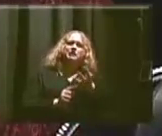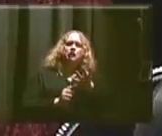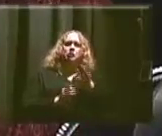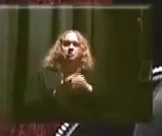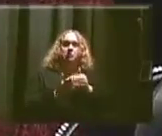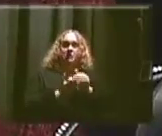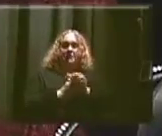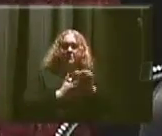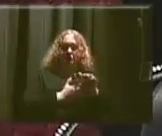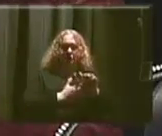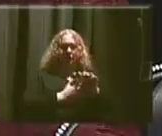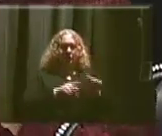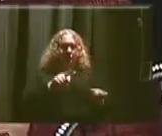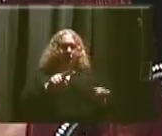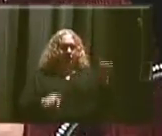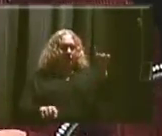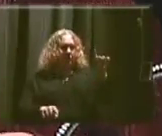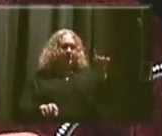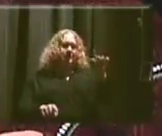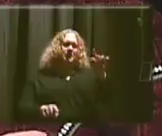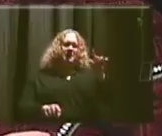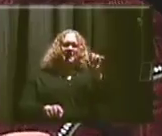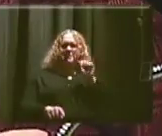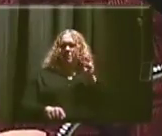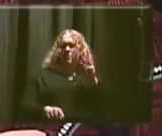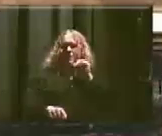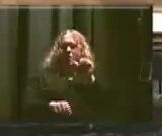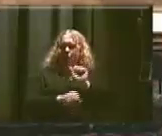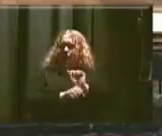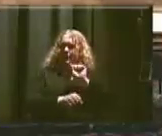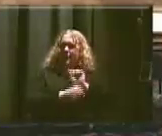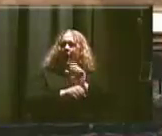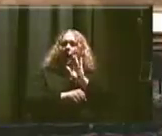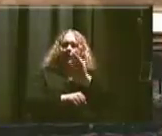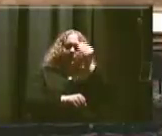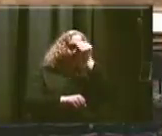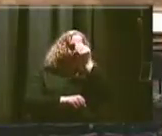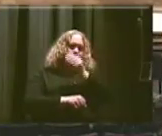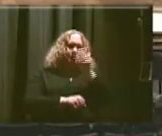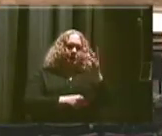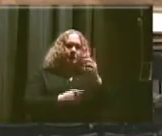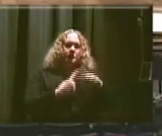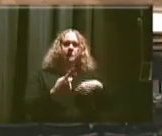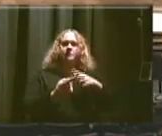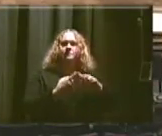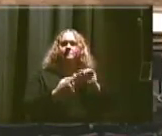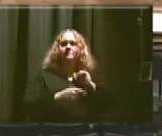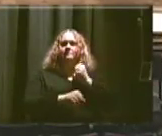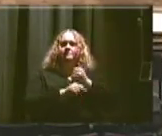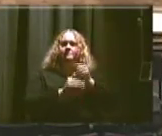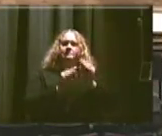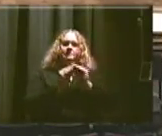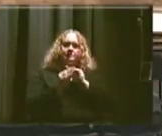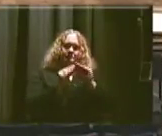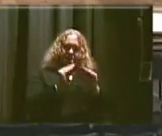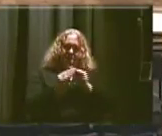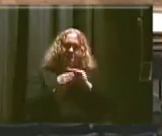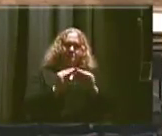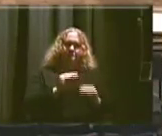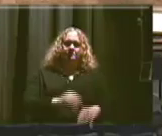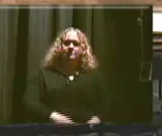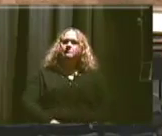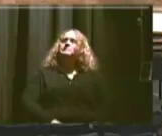be the consent calendar for your consideration. Okay, thank you, Dr. Hargens. It certainly has been a